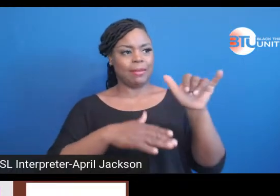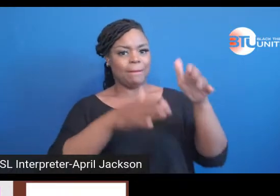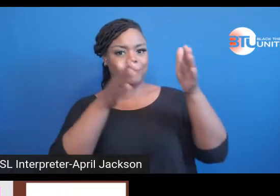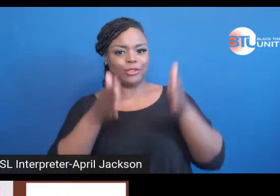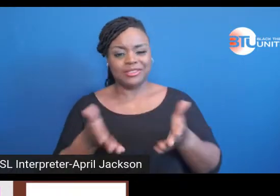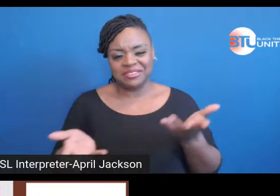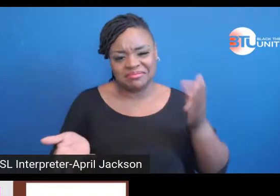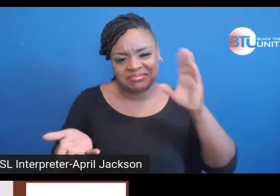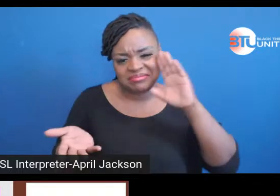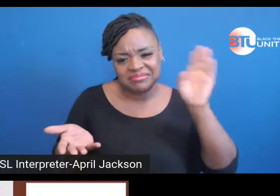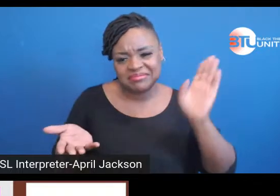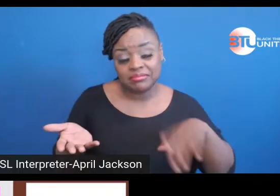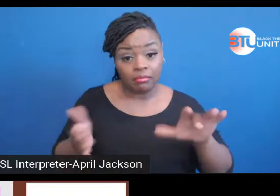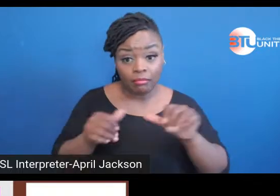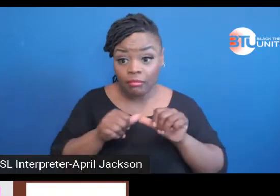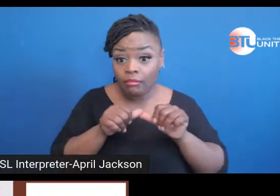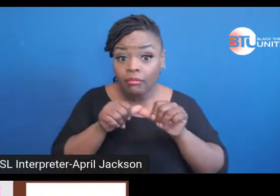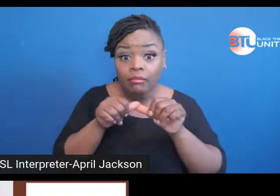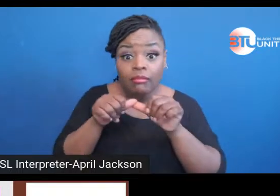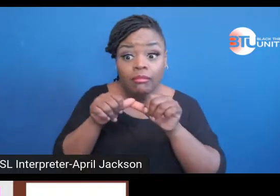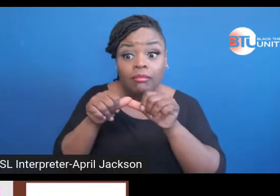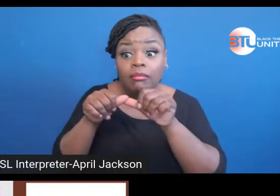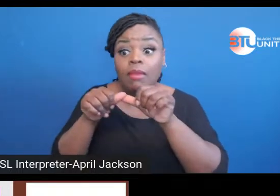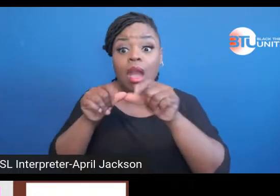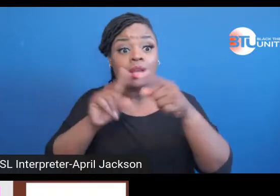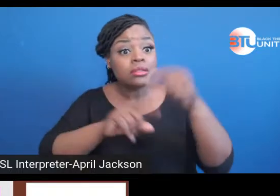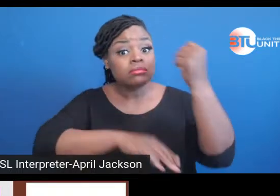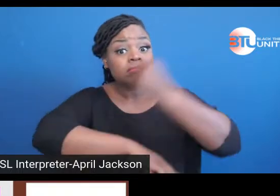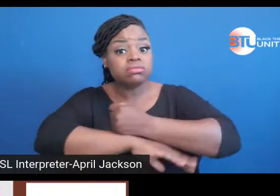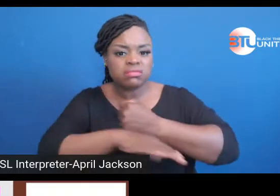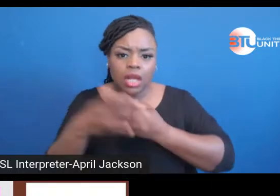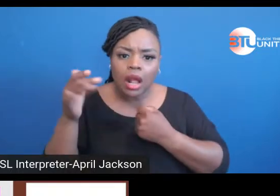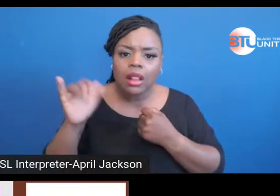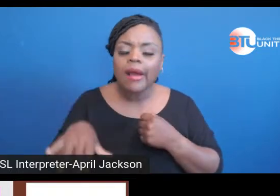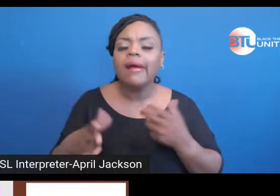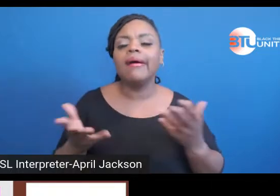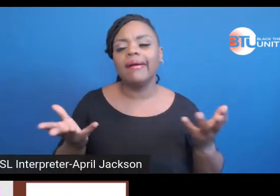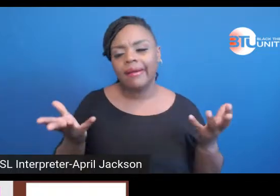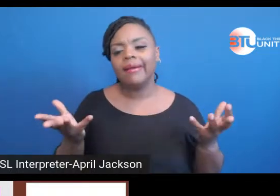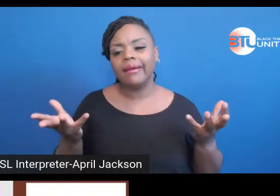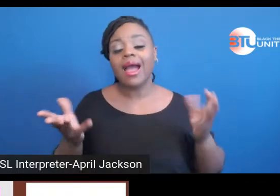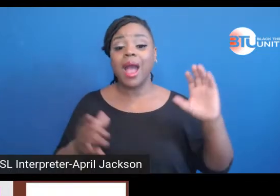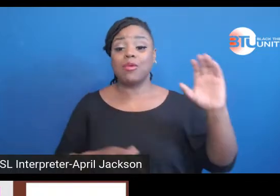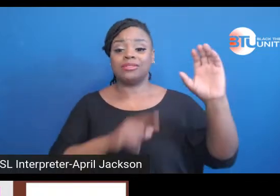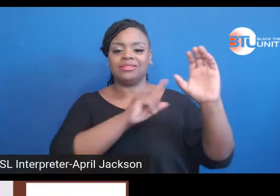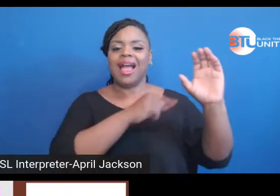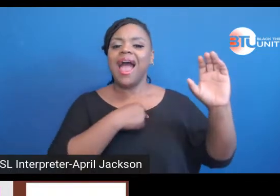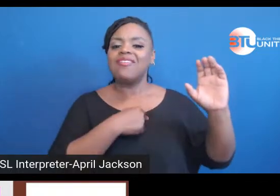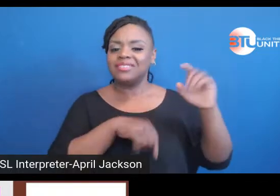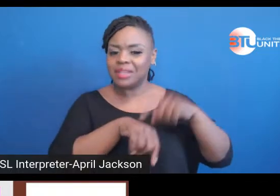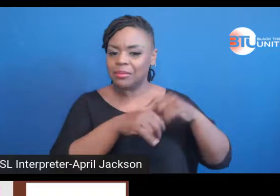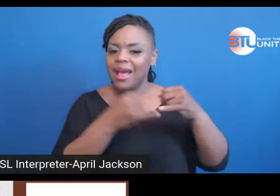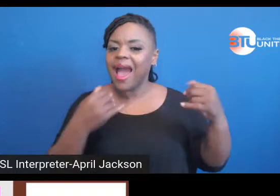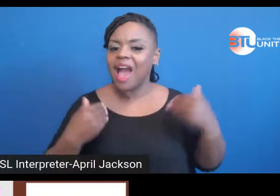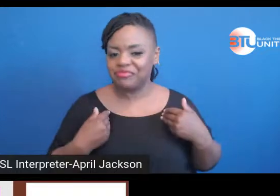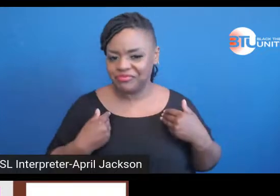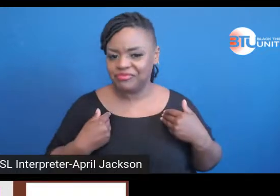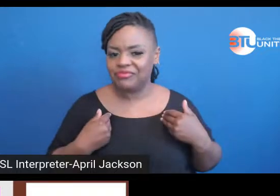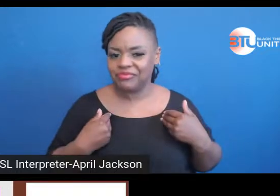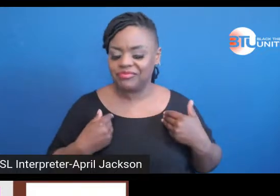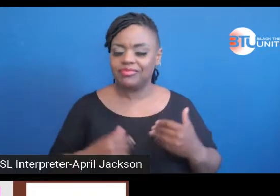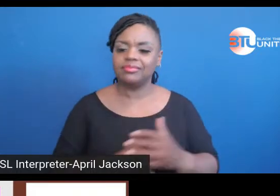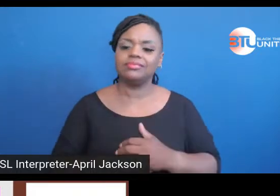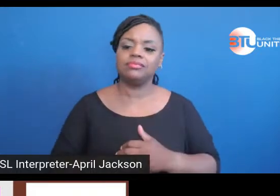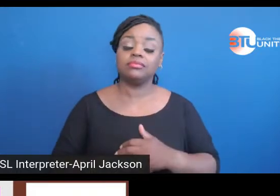on until it's dissolved. So they created a time limit for how long the life of a copyright if it's owned by